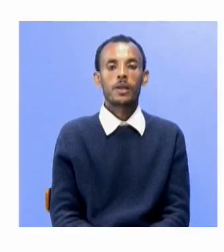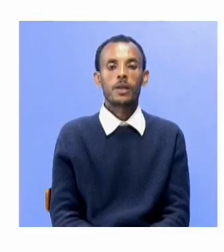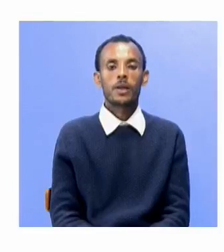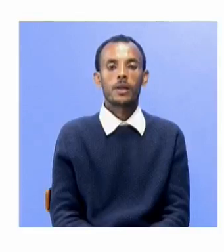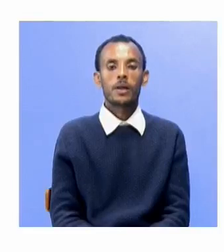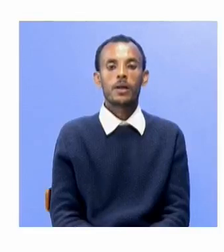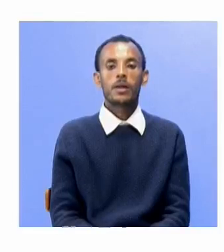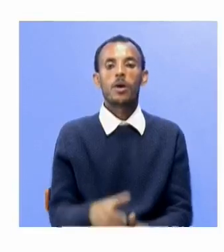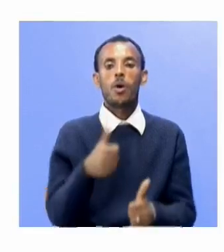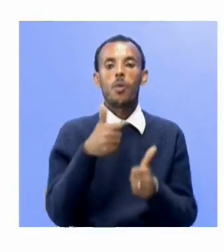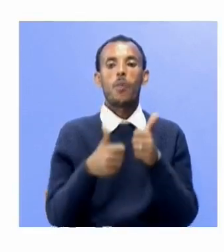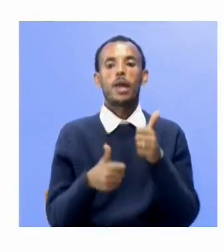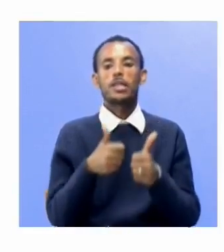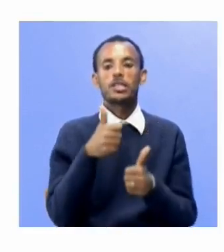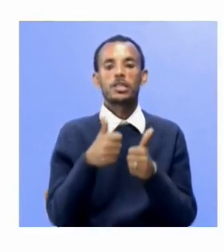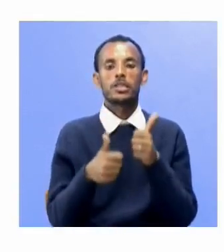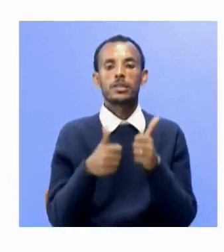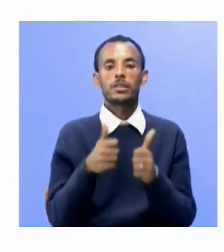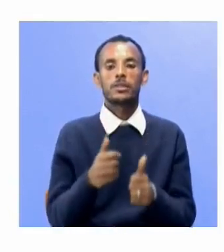Which